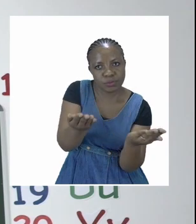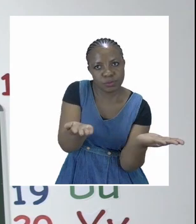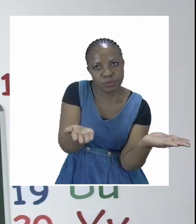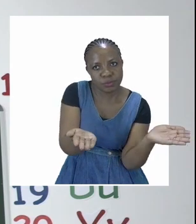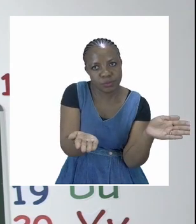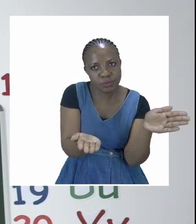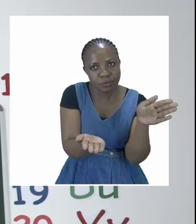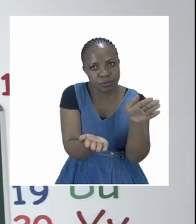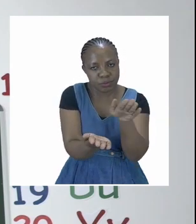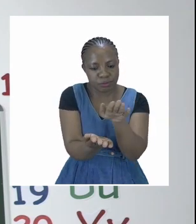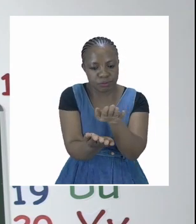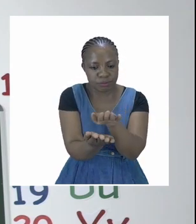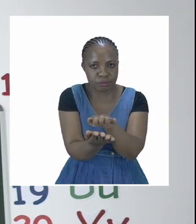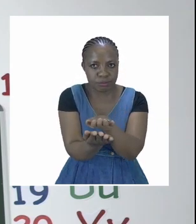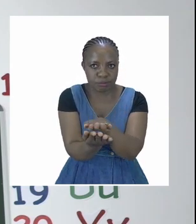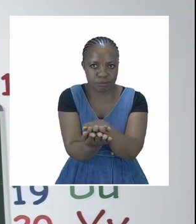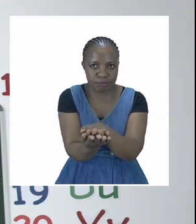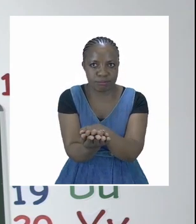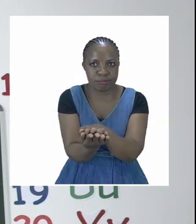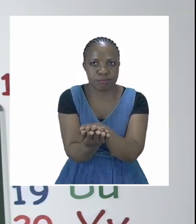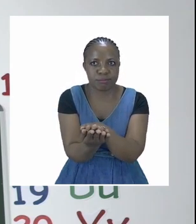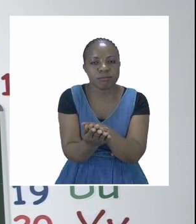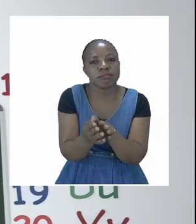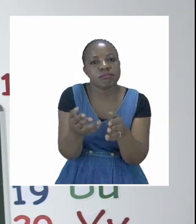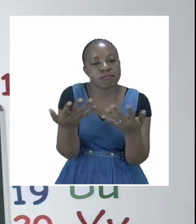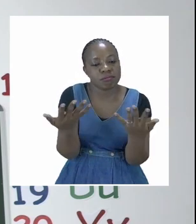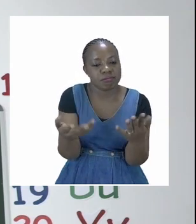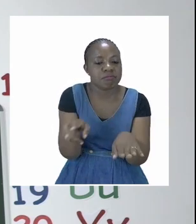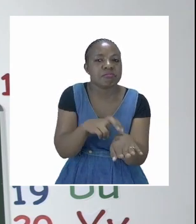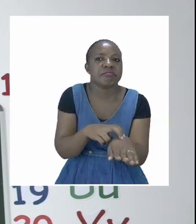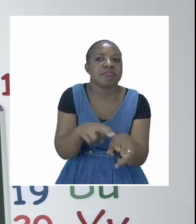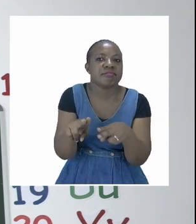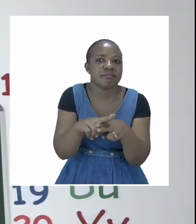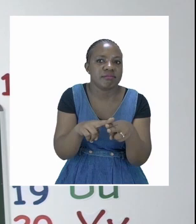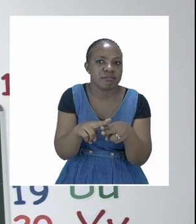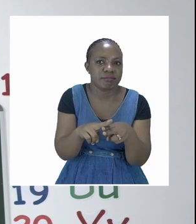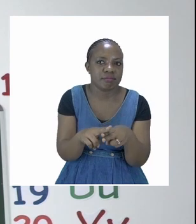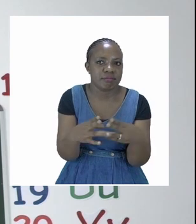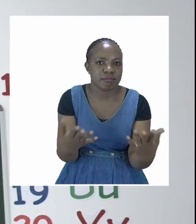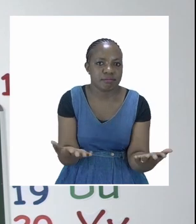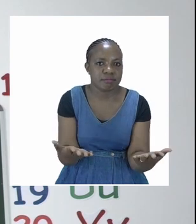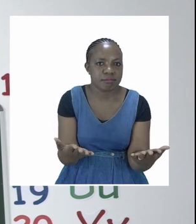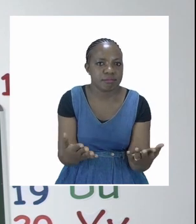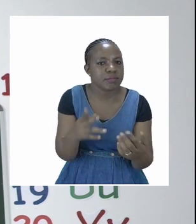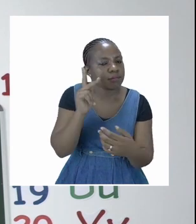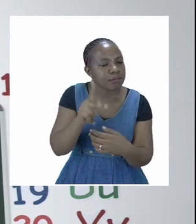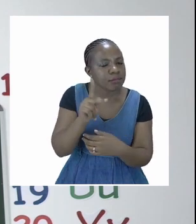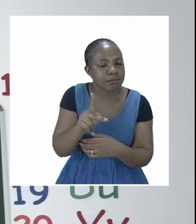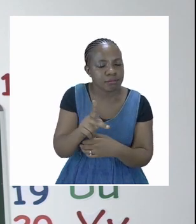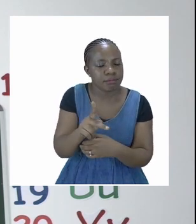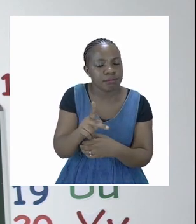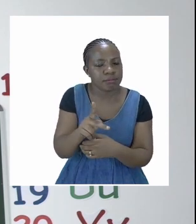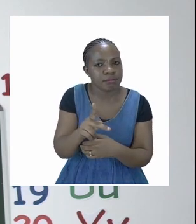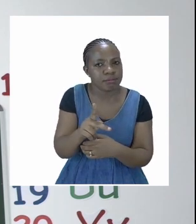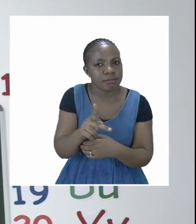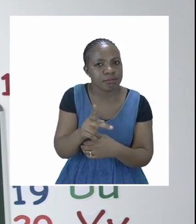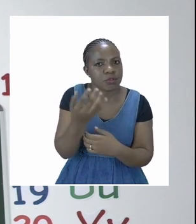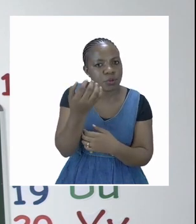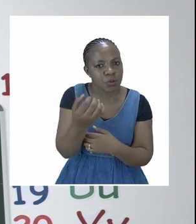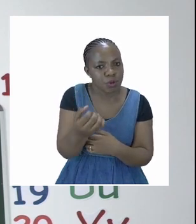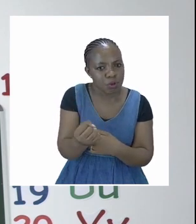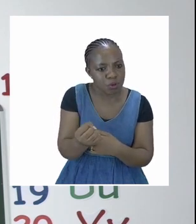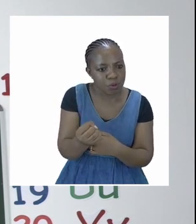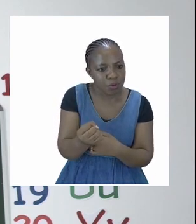it for ready to use. But there is more. We are also available on